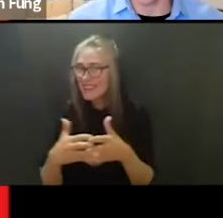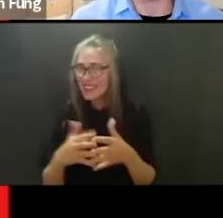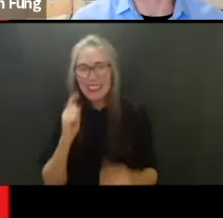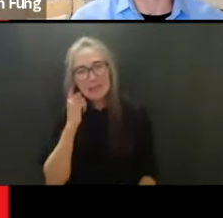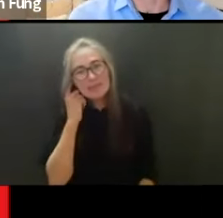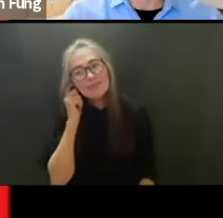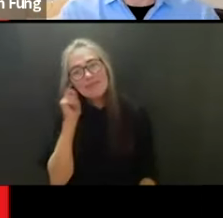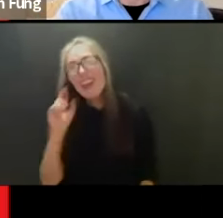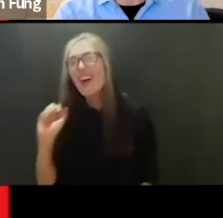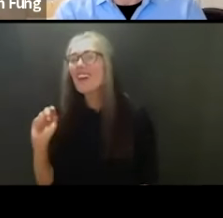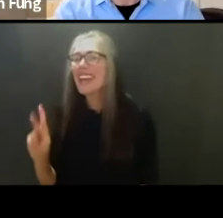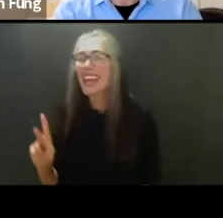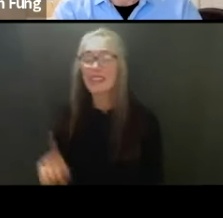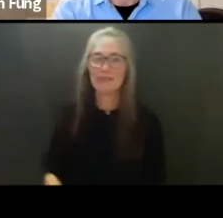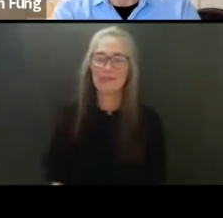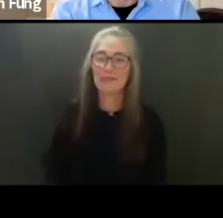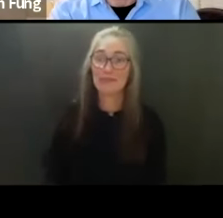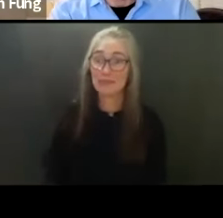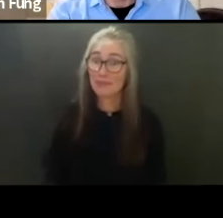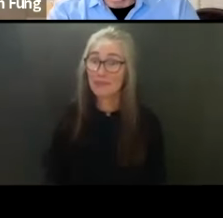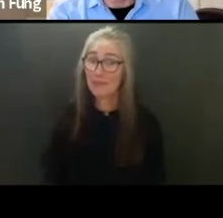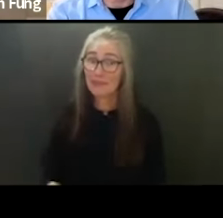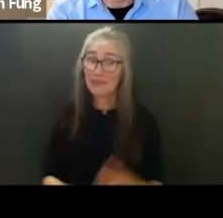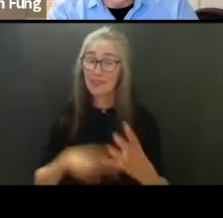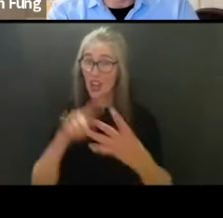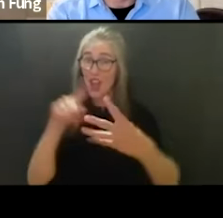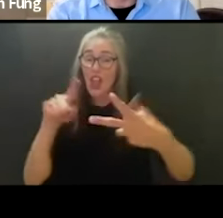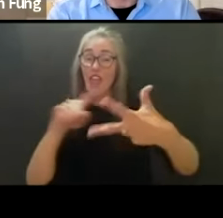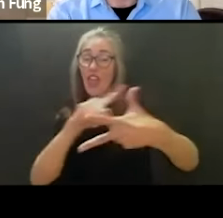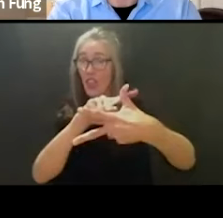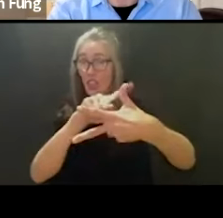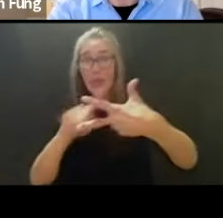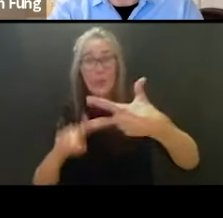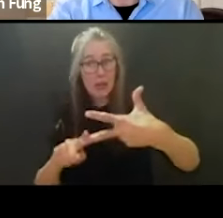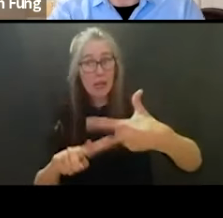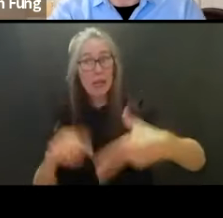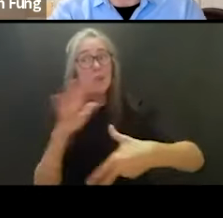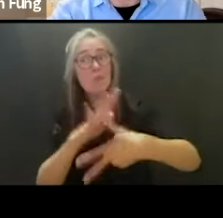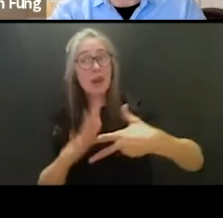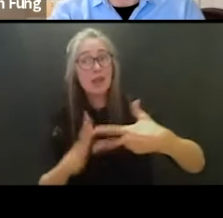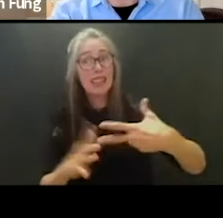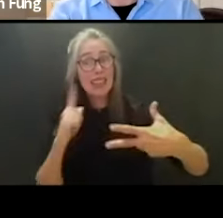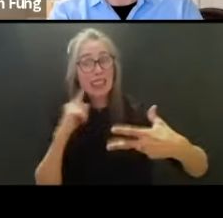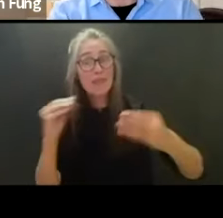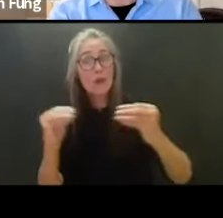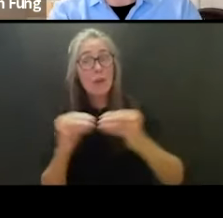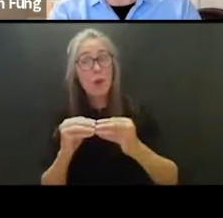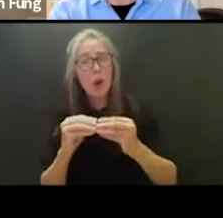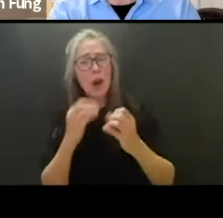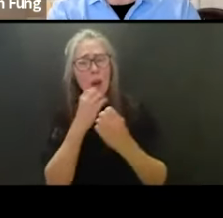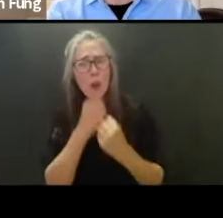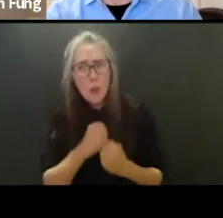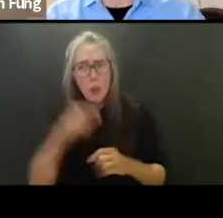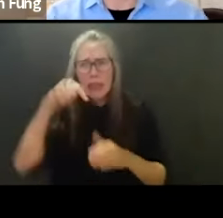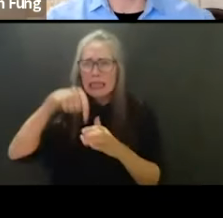the United States. All right, so that just to leave you those are the three priorities